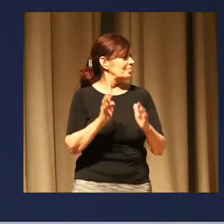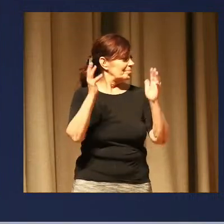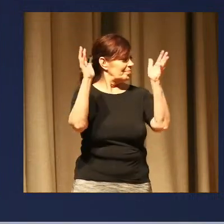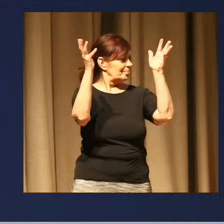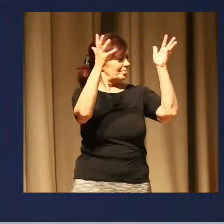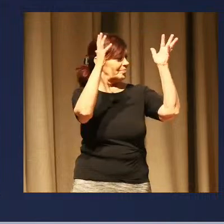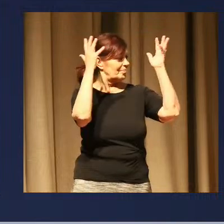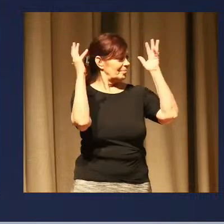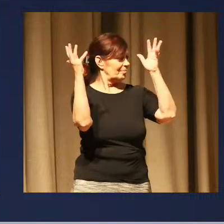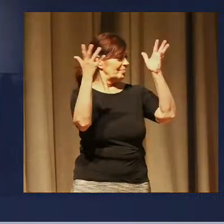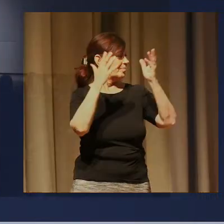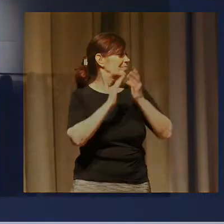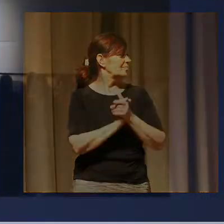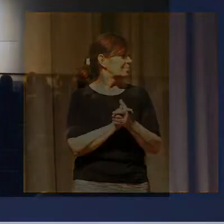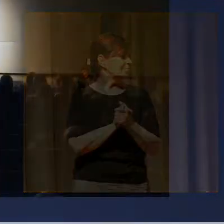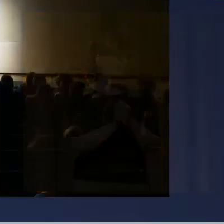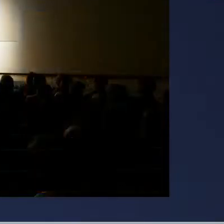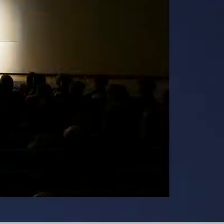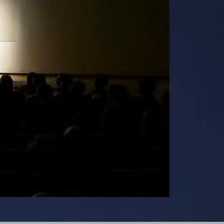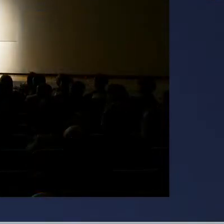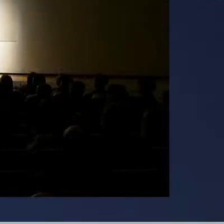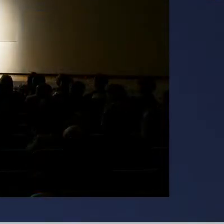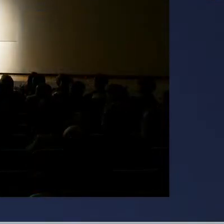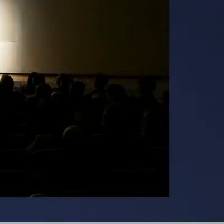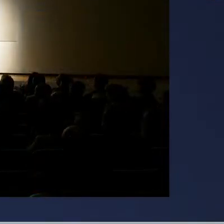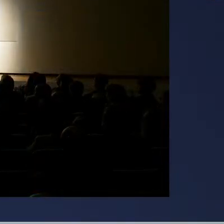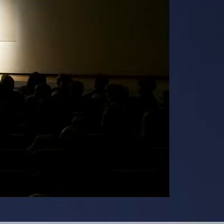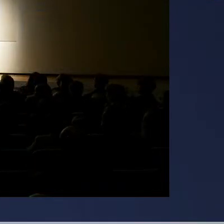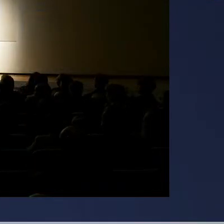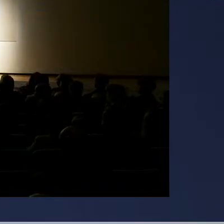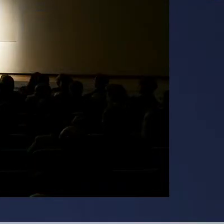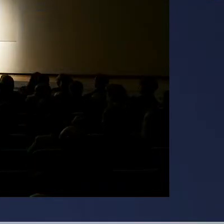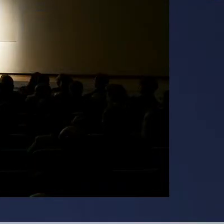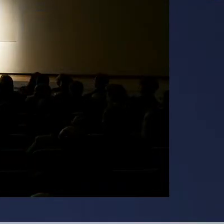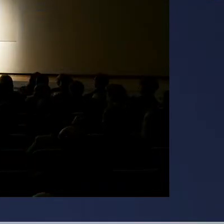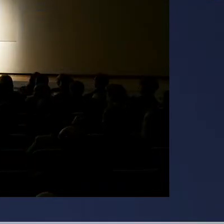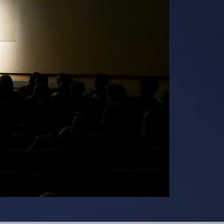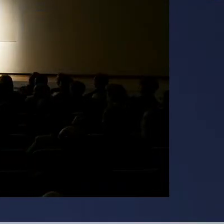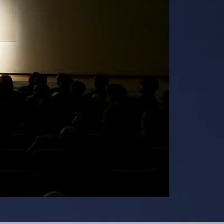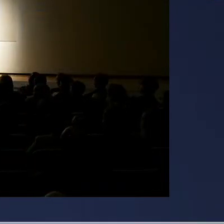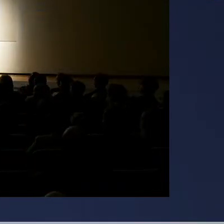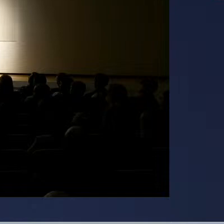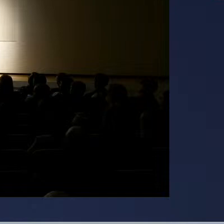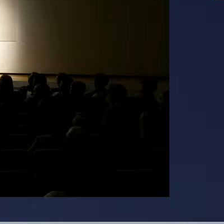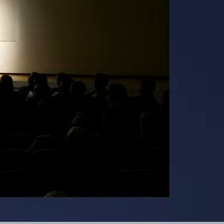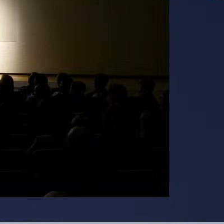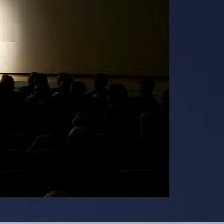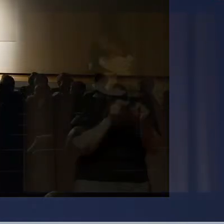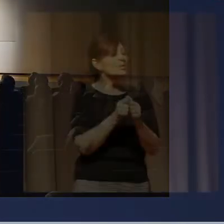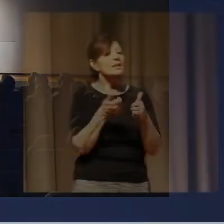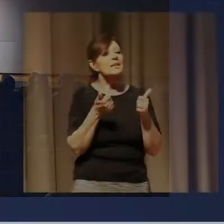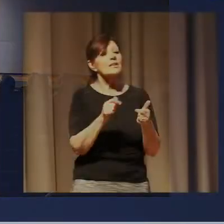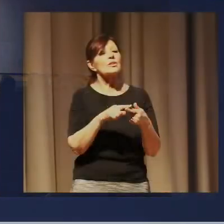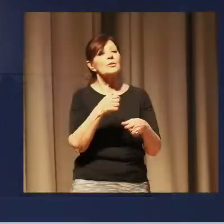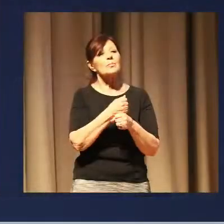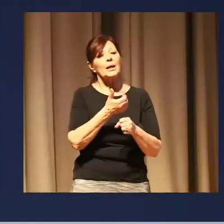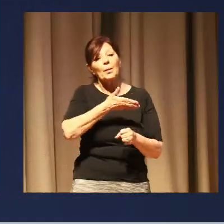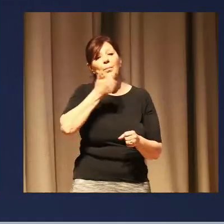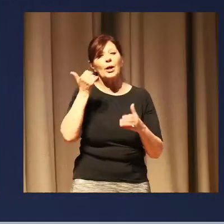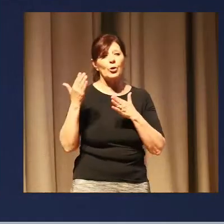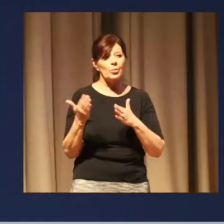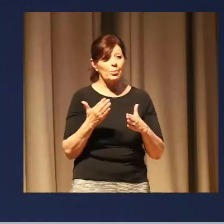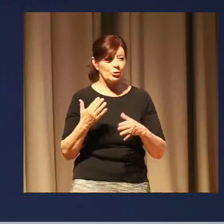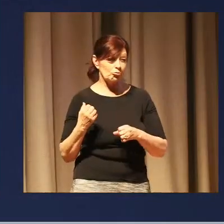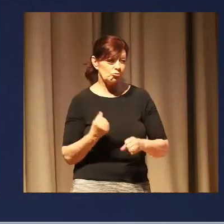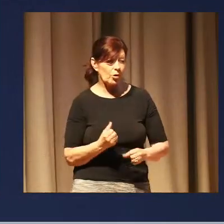Thank you. Along with these efforts to create a better prepared and more